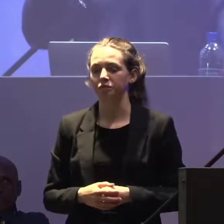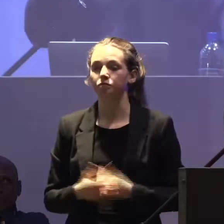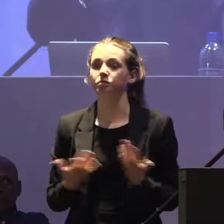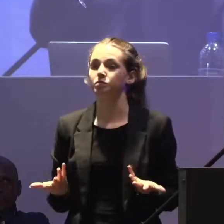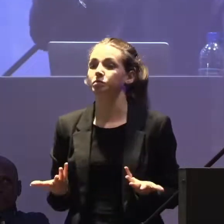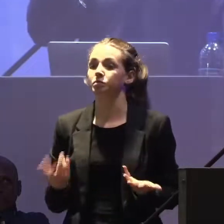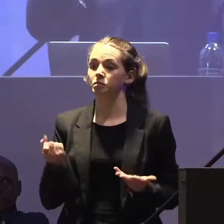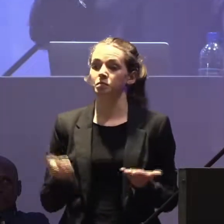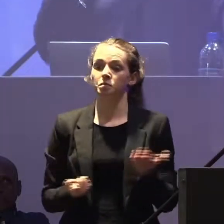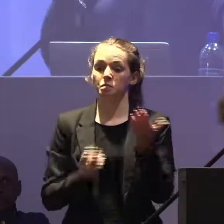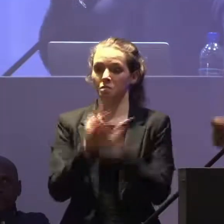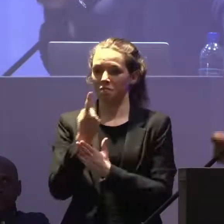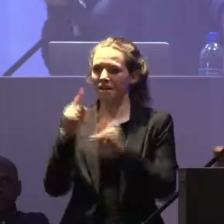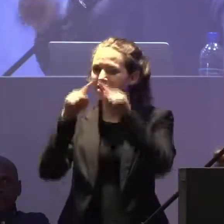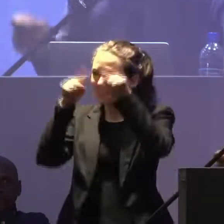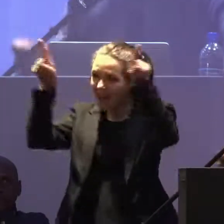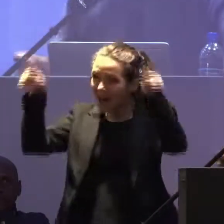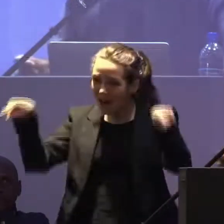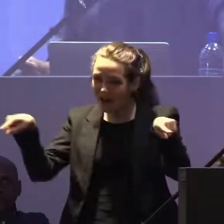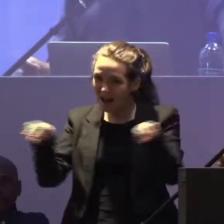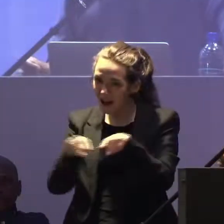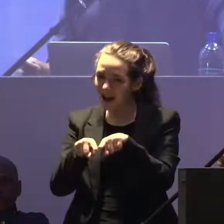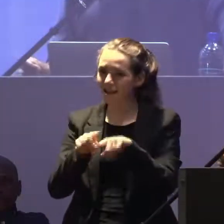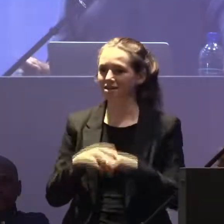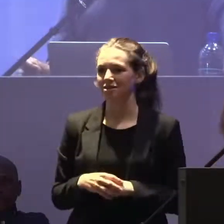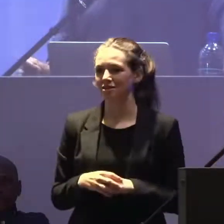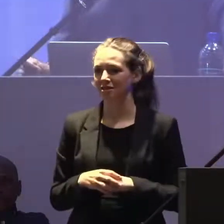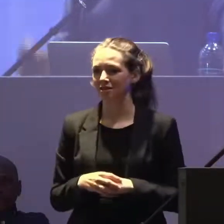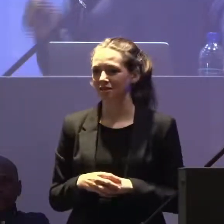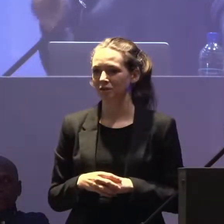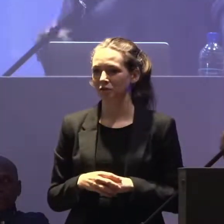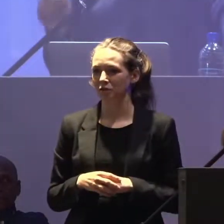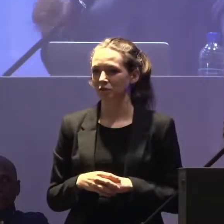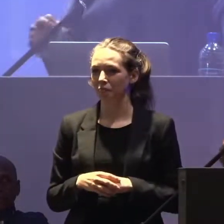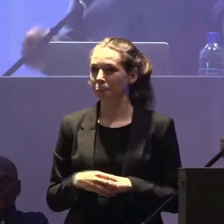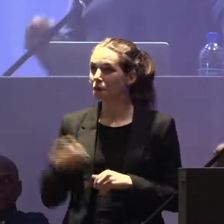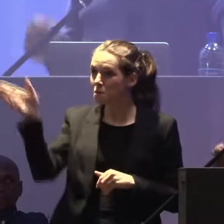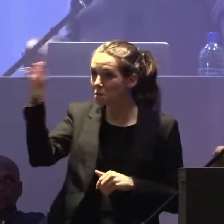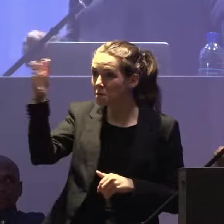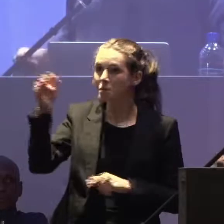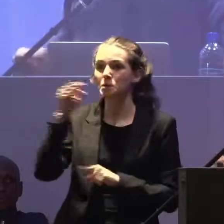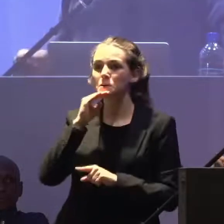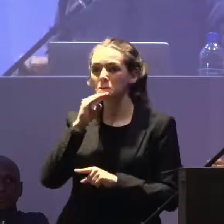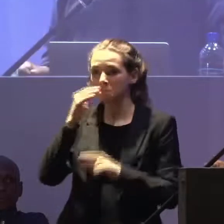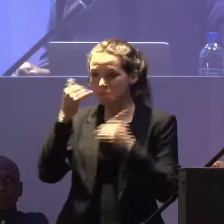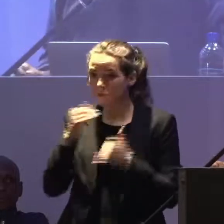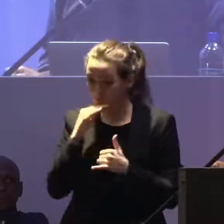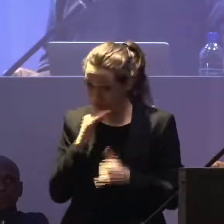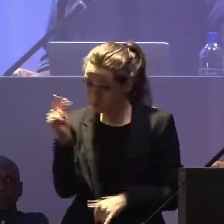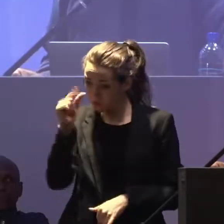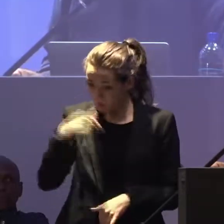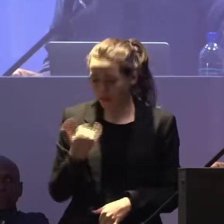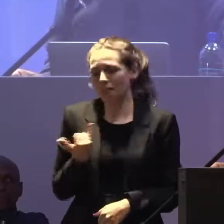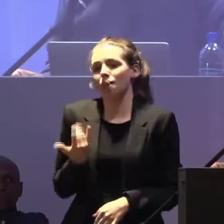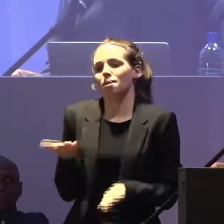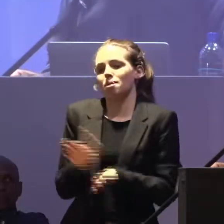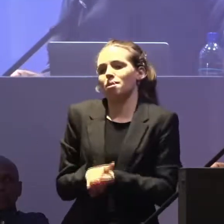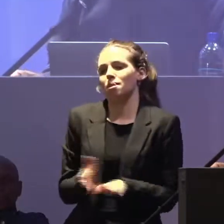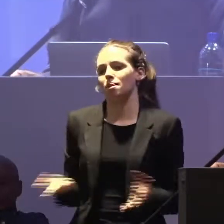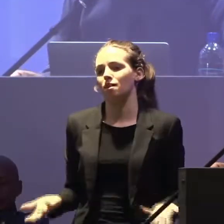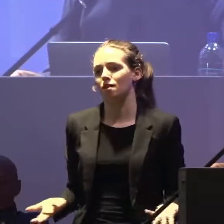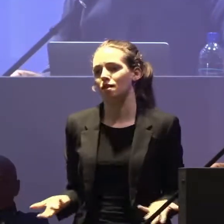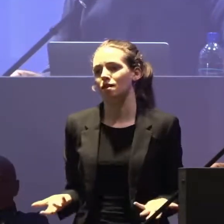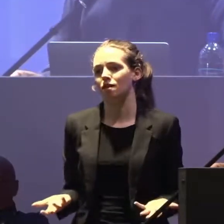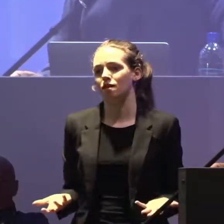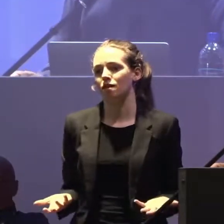because of poor signage, I nearly did not stand in front of you. I'm serious.